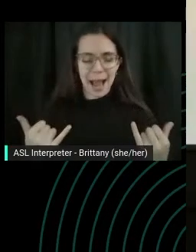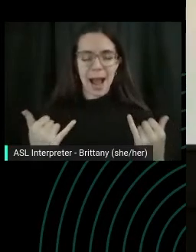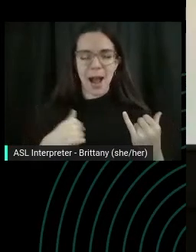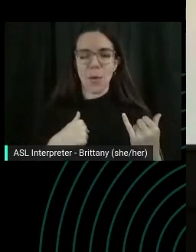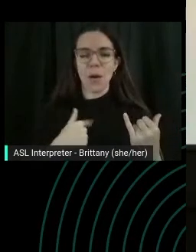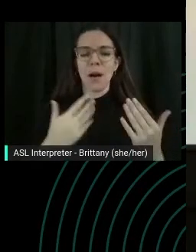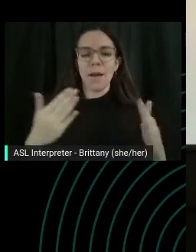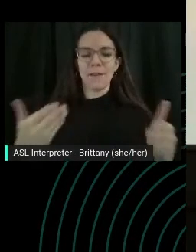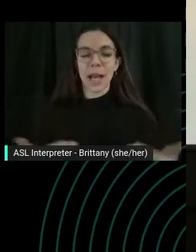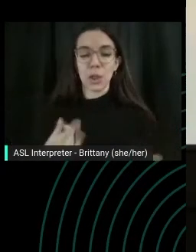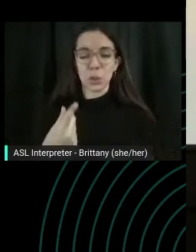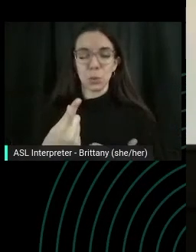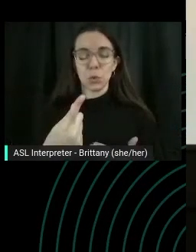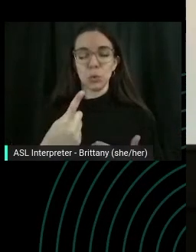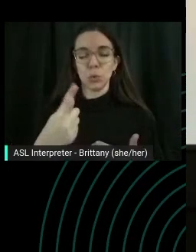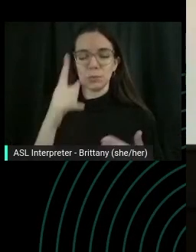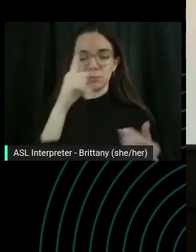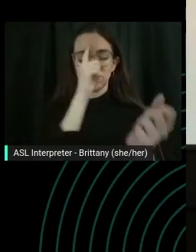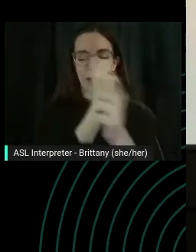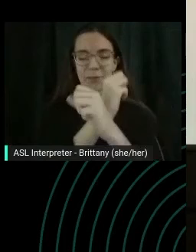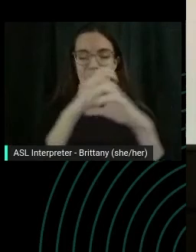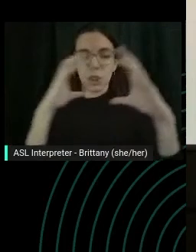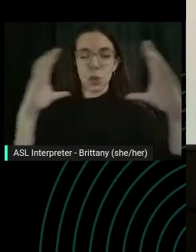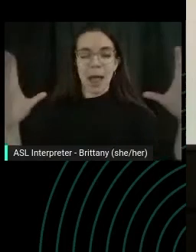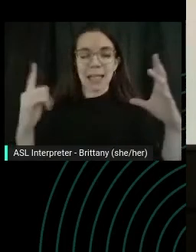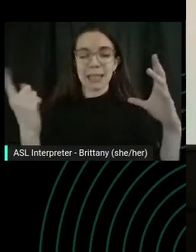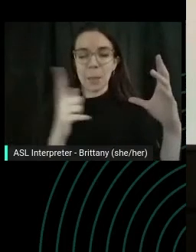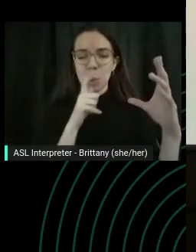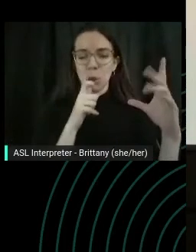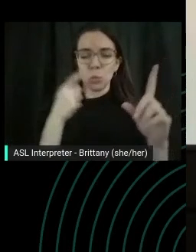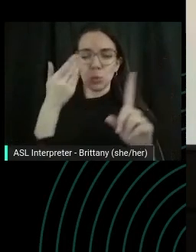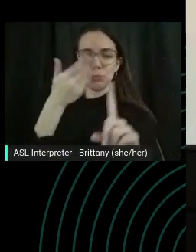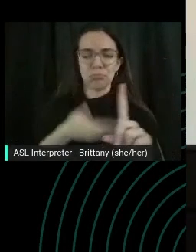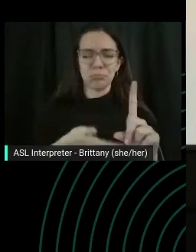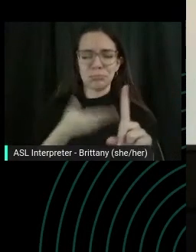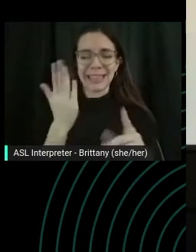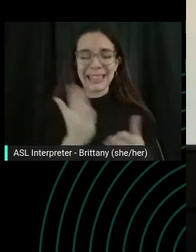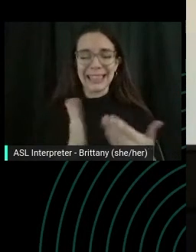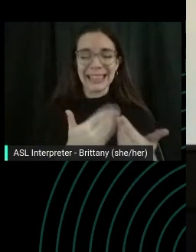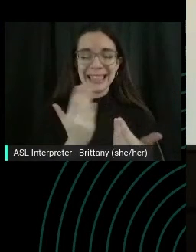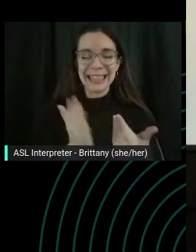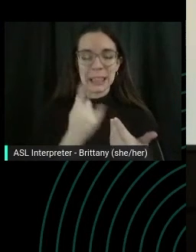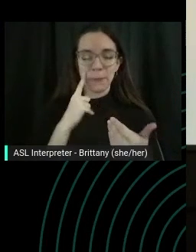visualize someone who's very easy for you to love.